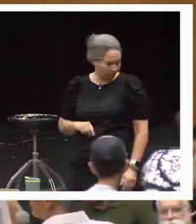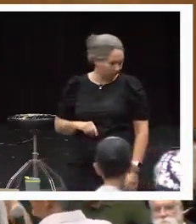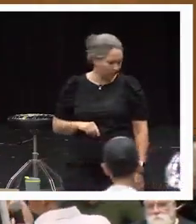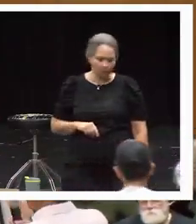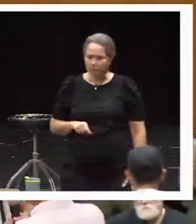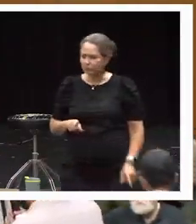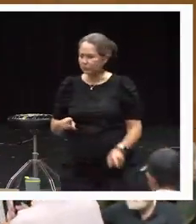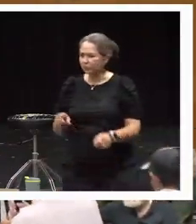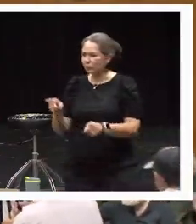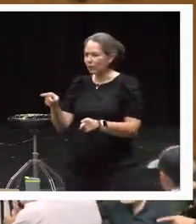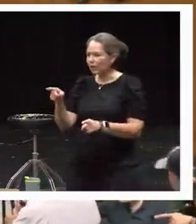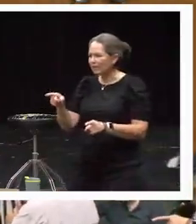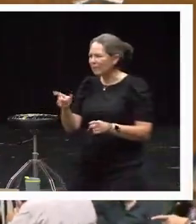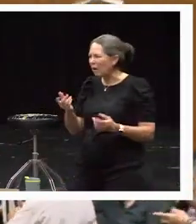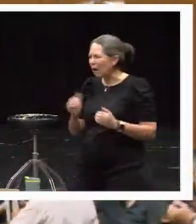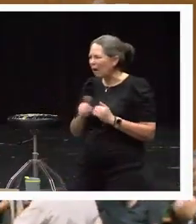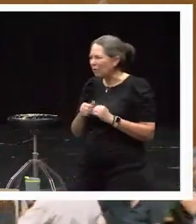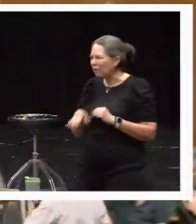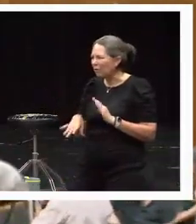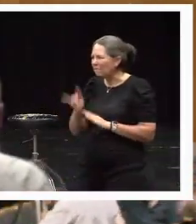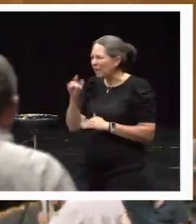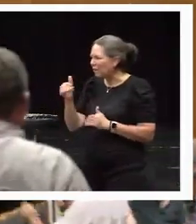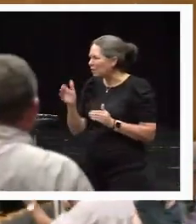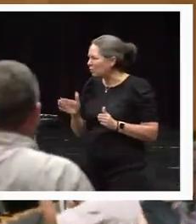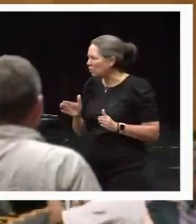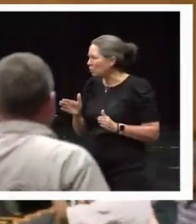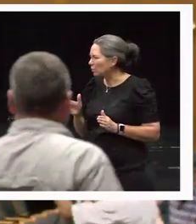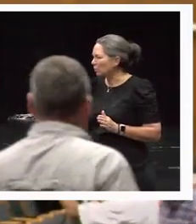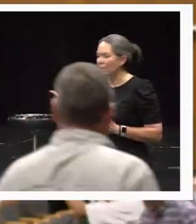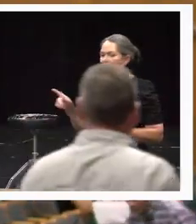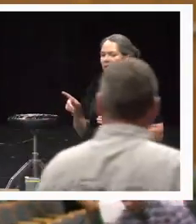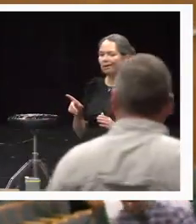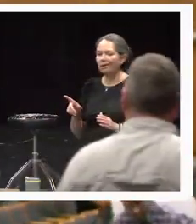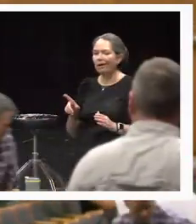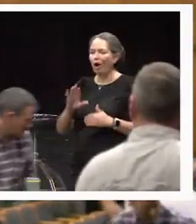Okay, hold on one second. All